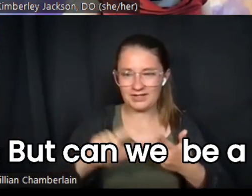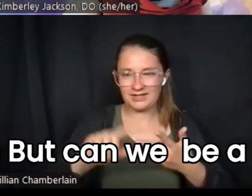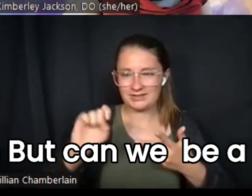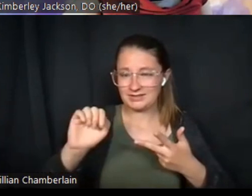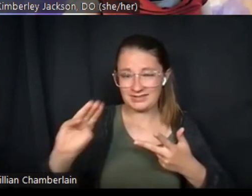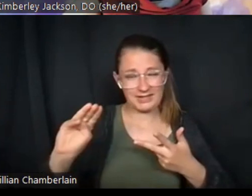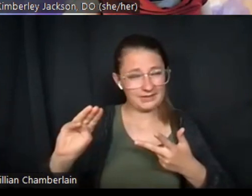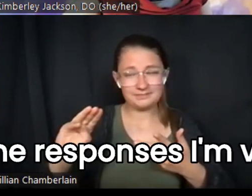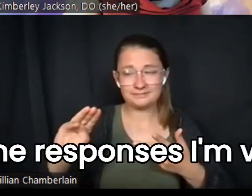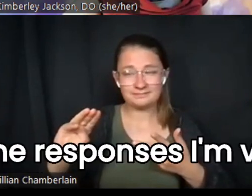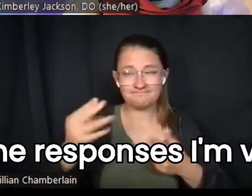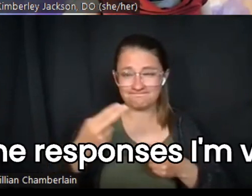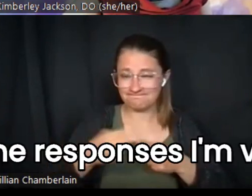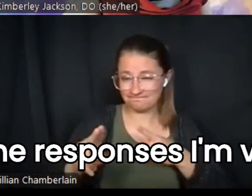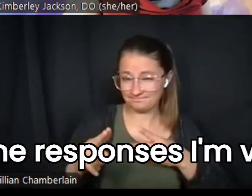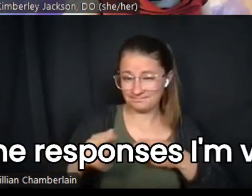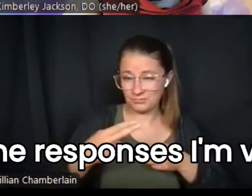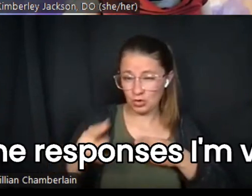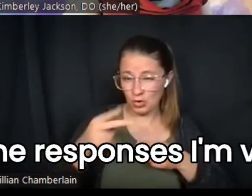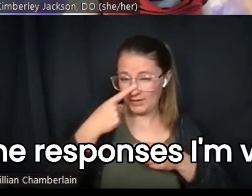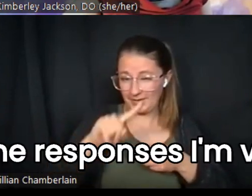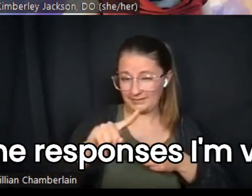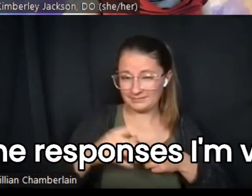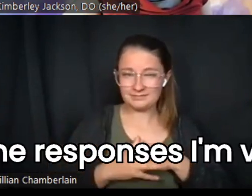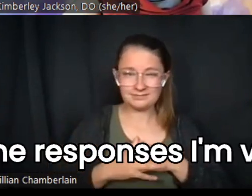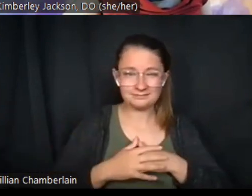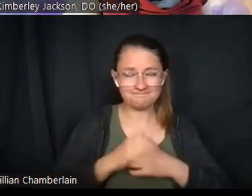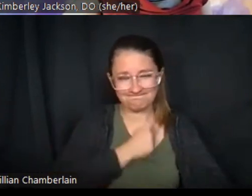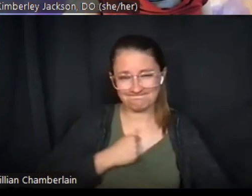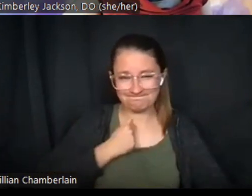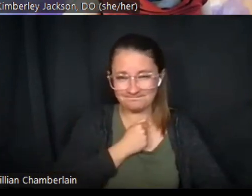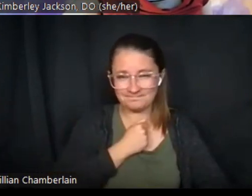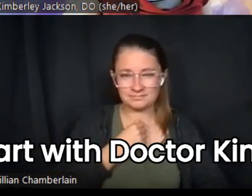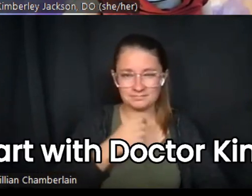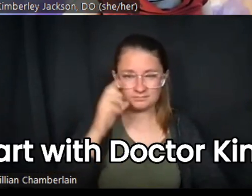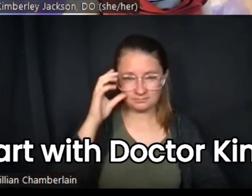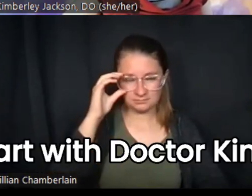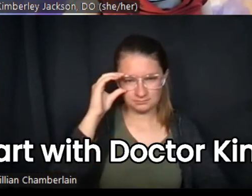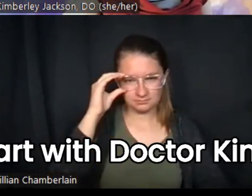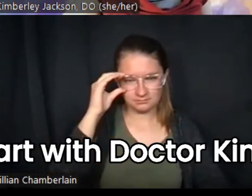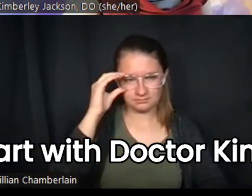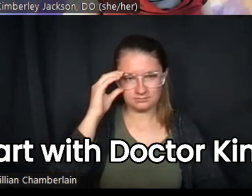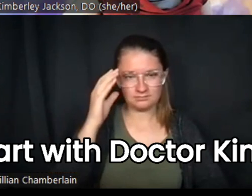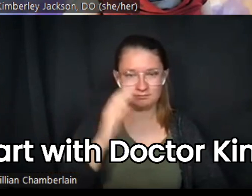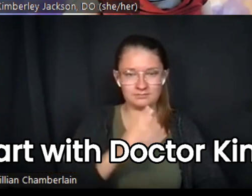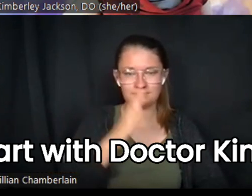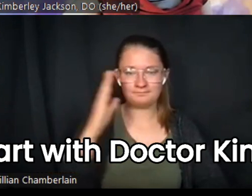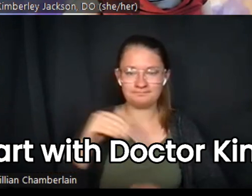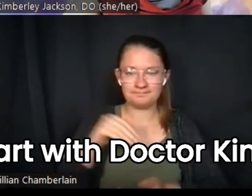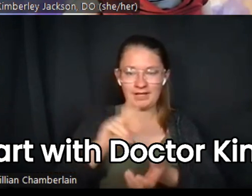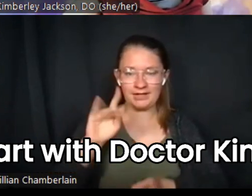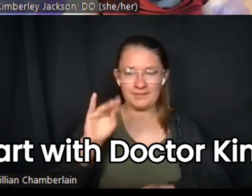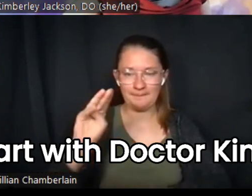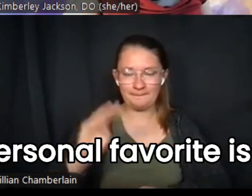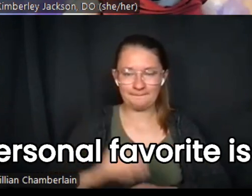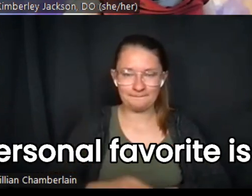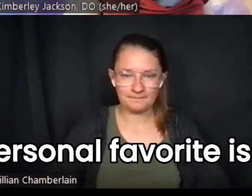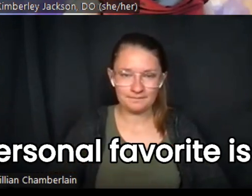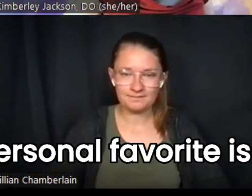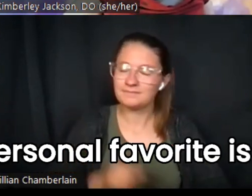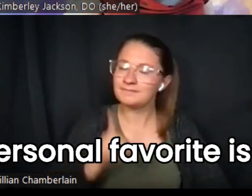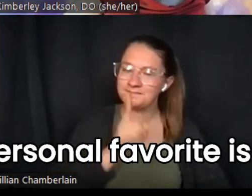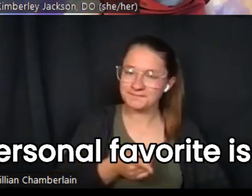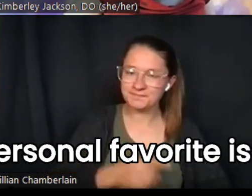be a bit quicker with the responses? I am very sorry. Can we start with Dr. Kim? Yeah,